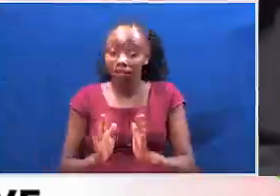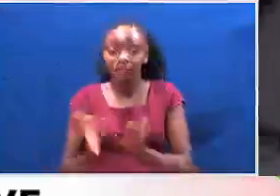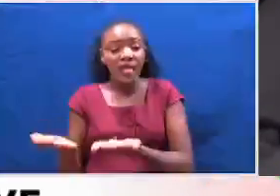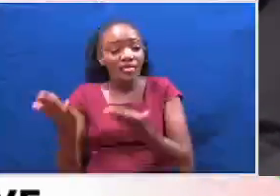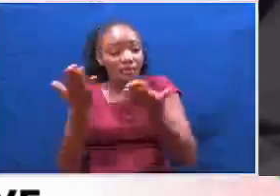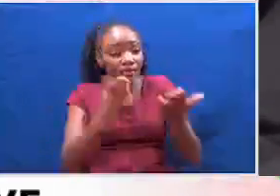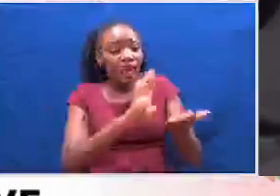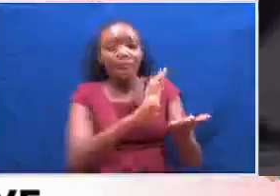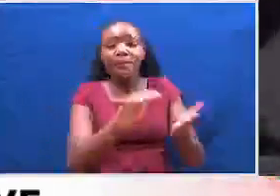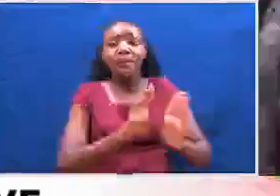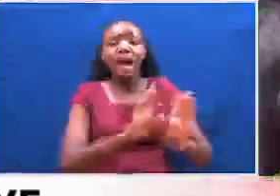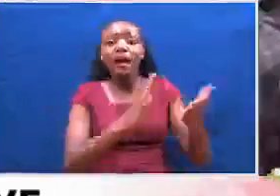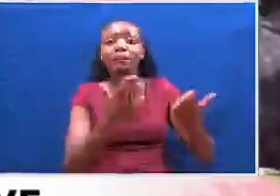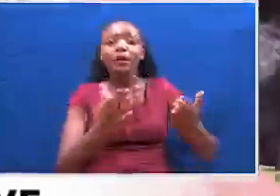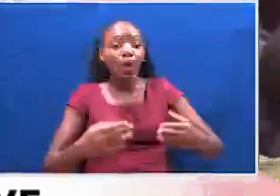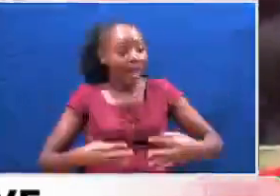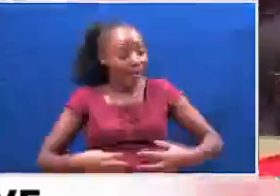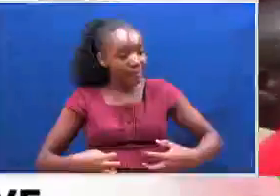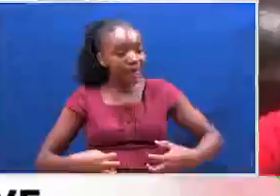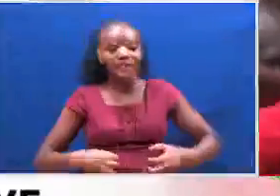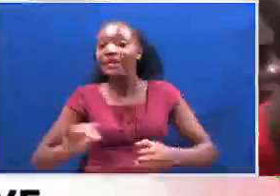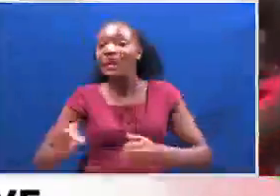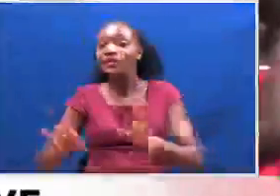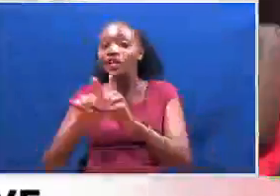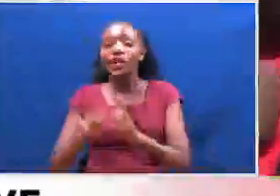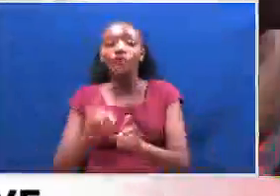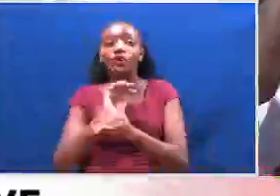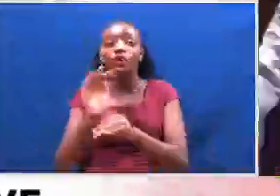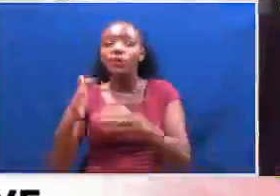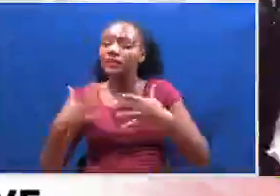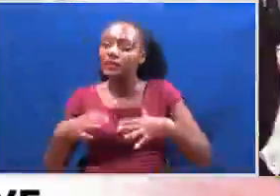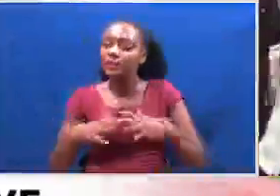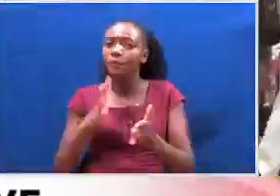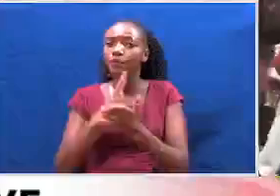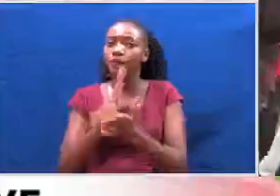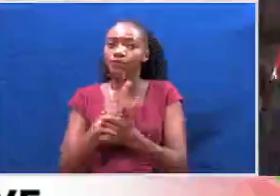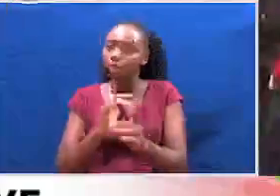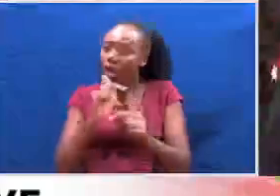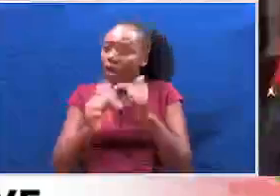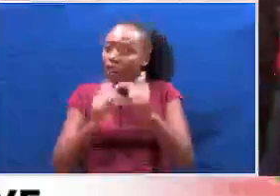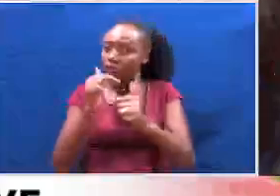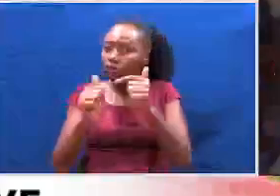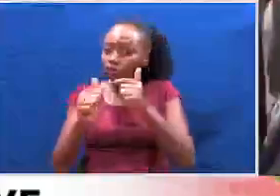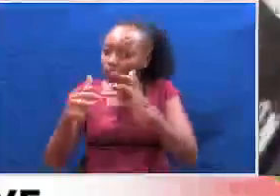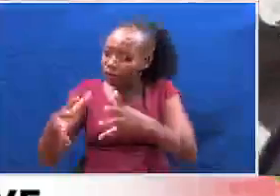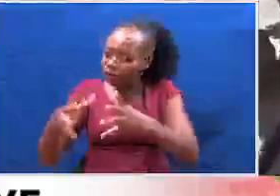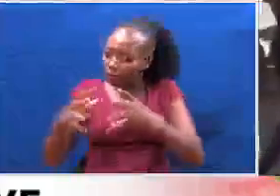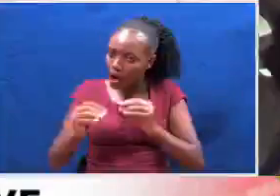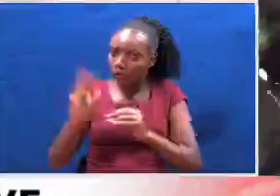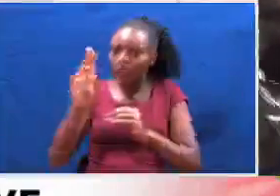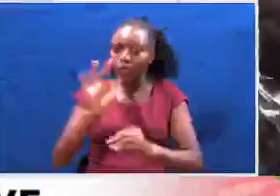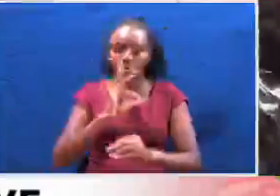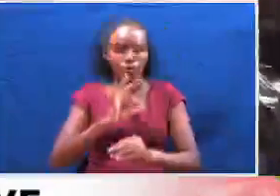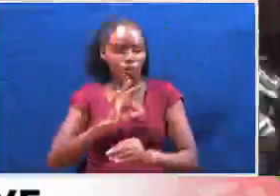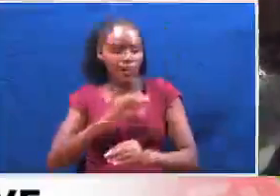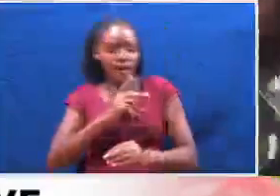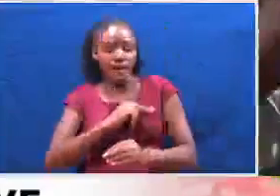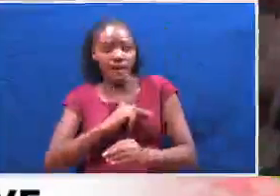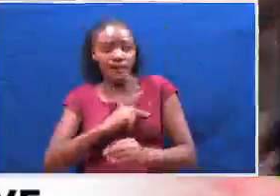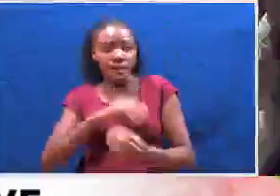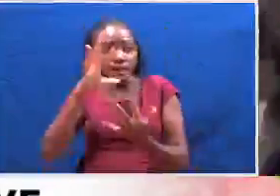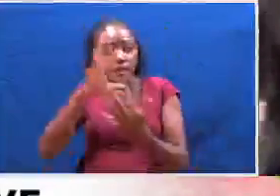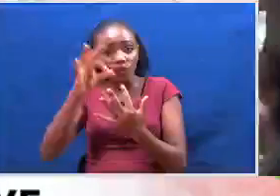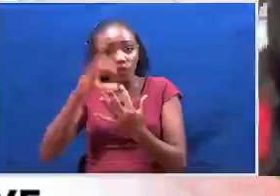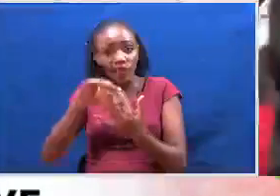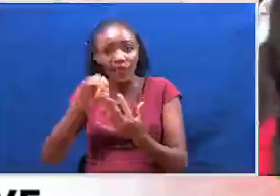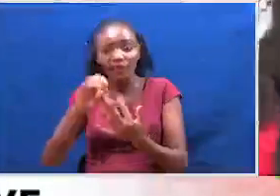BBI caravan to Garissa County, Moi asking the residents to extend President Kenyatta's generosity of appointing Senator Yusuf Haji to